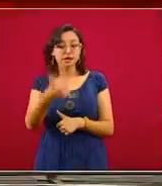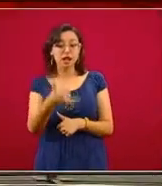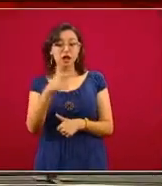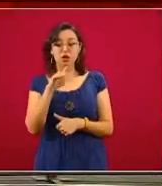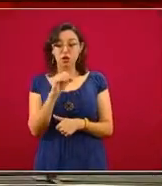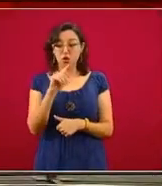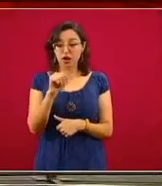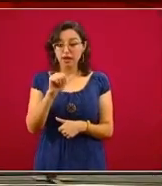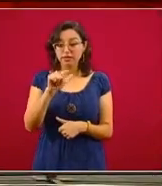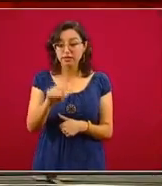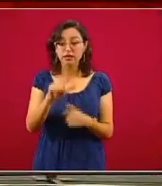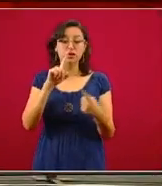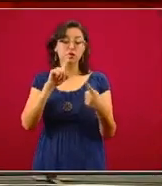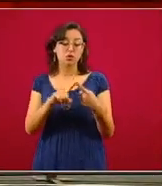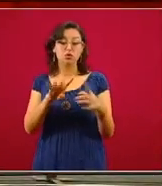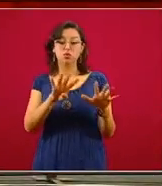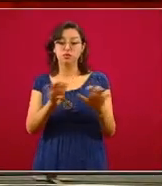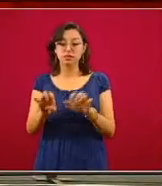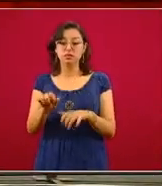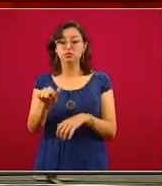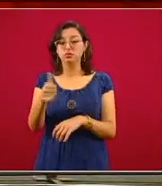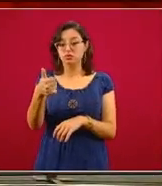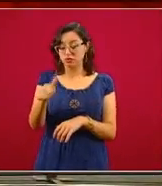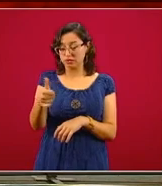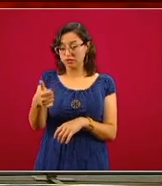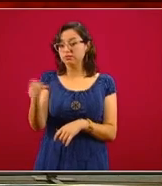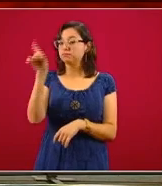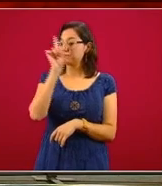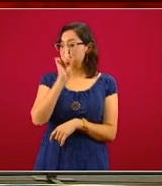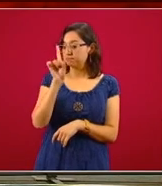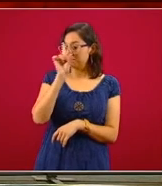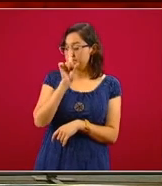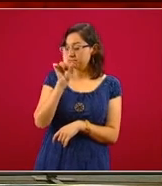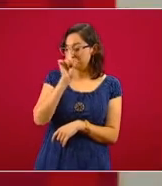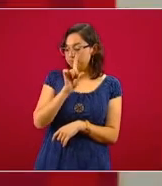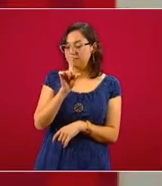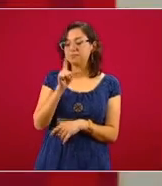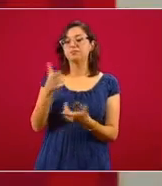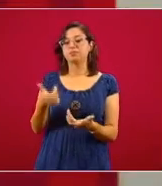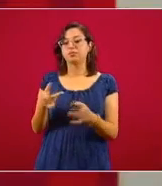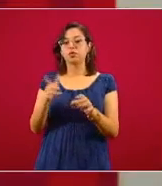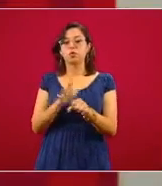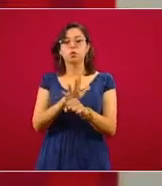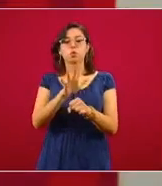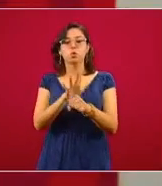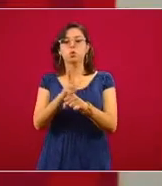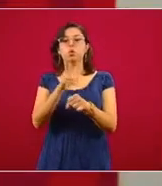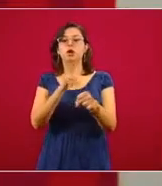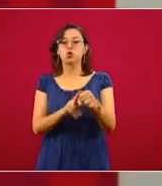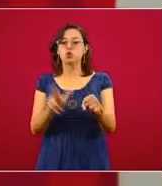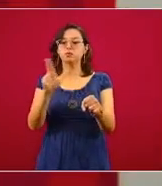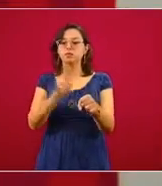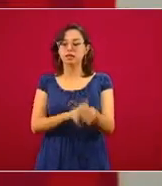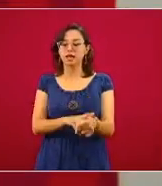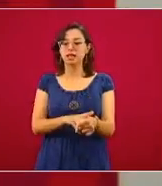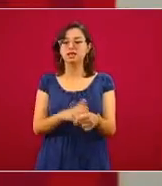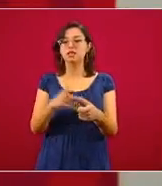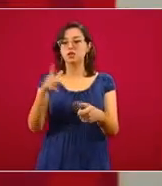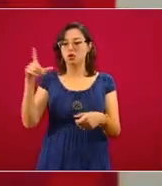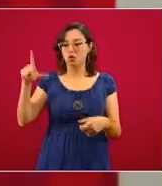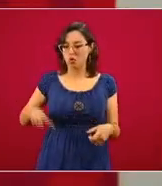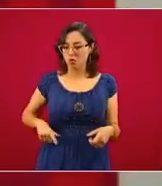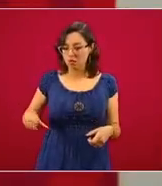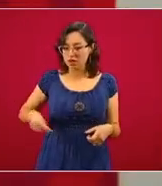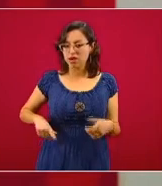call ahí Locatel les va a contestar un even if you médico y don't les or va a you're dar la not a card-carrying orientación member of de cuál de EAMS. los hospitales And they will tell del you what are the gobierno